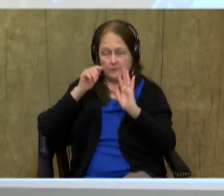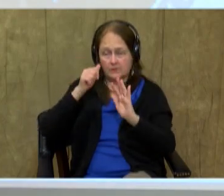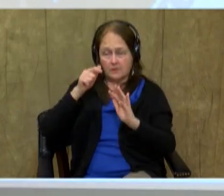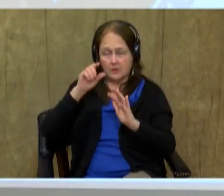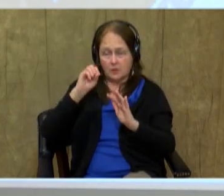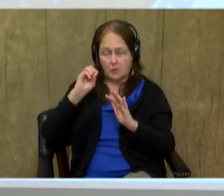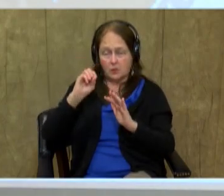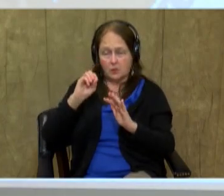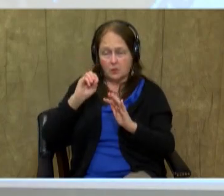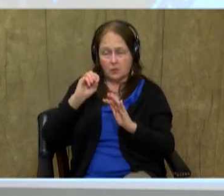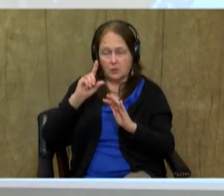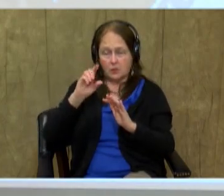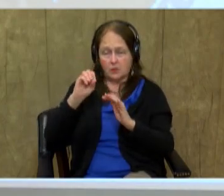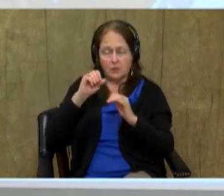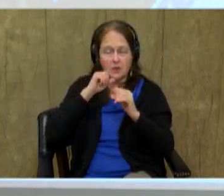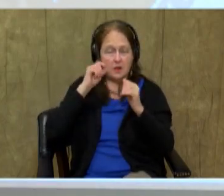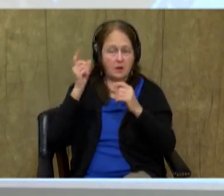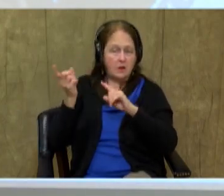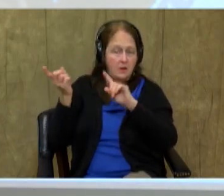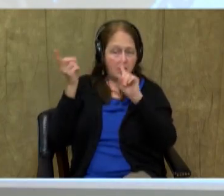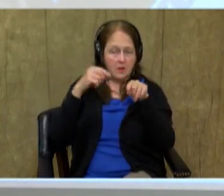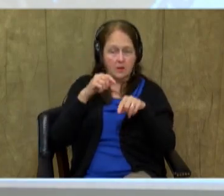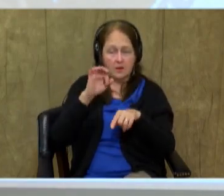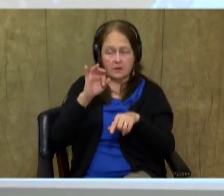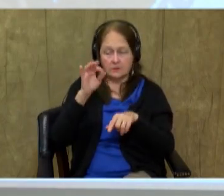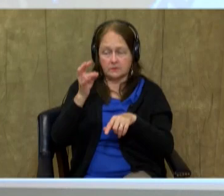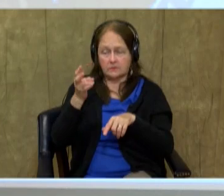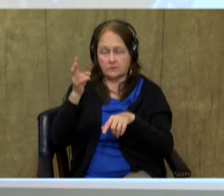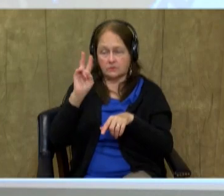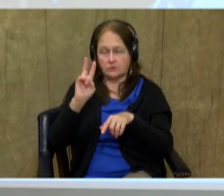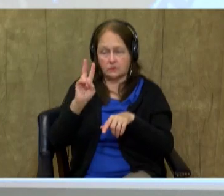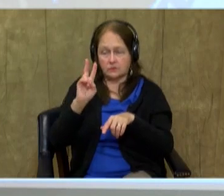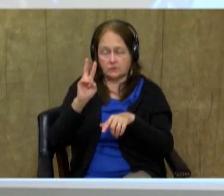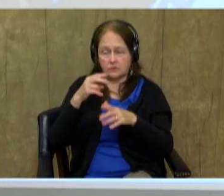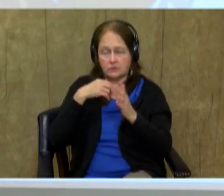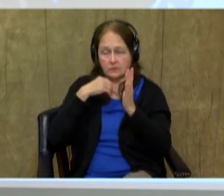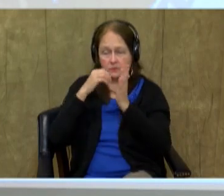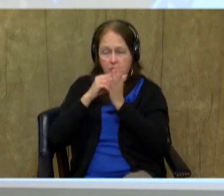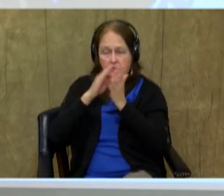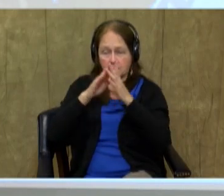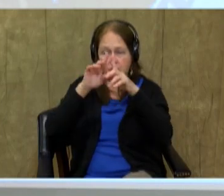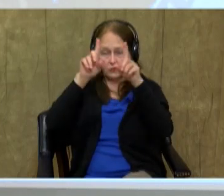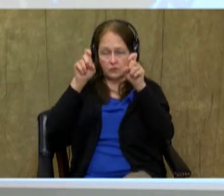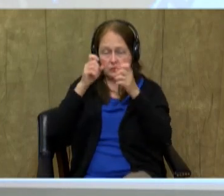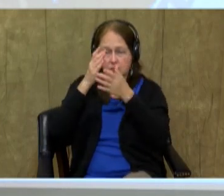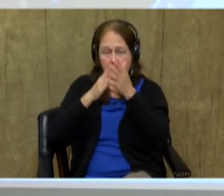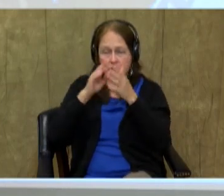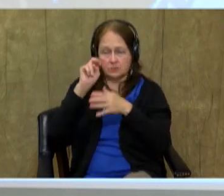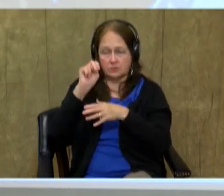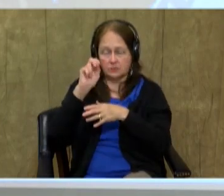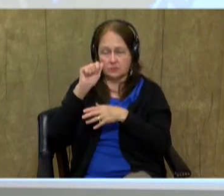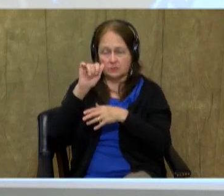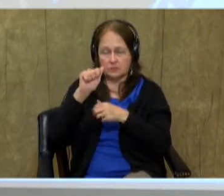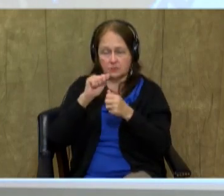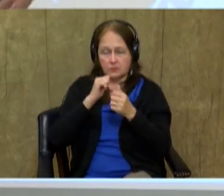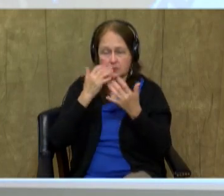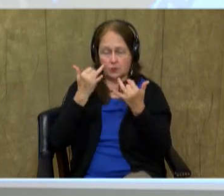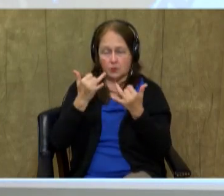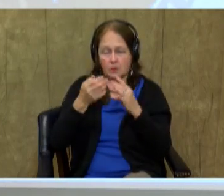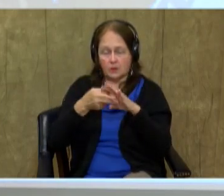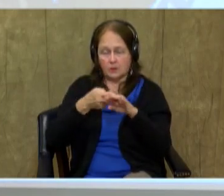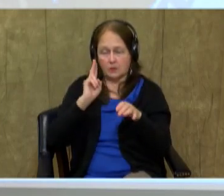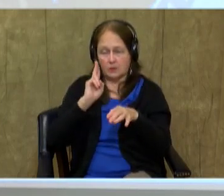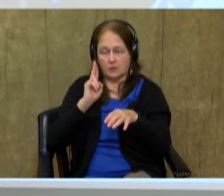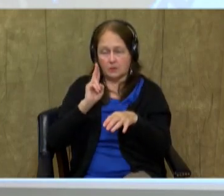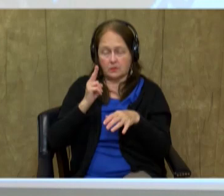in 1972. We haven't been back since then. When I posed the question to some people at NASA about why did we quit going,